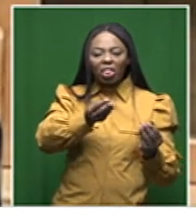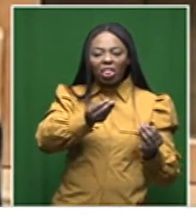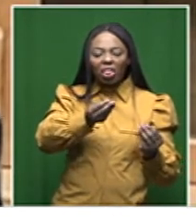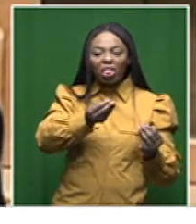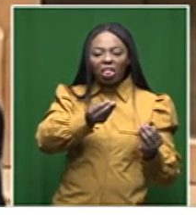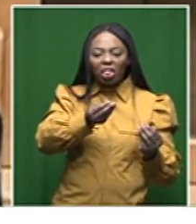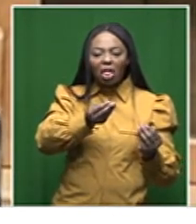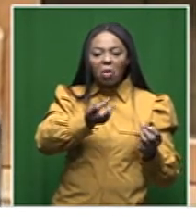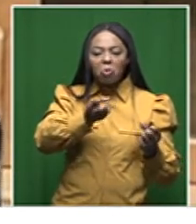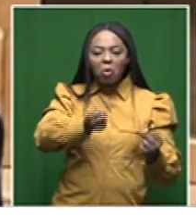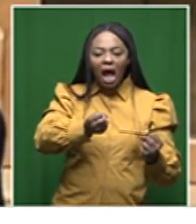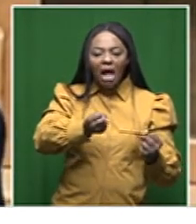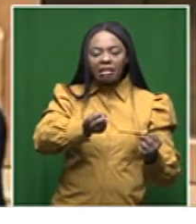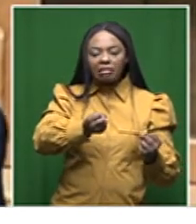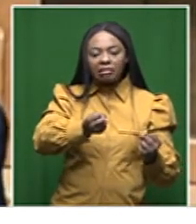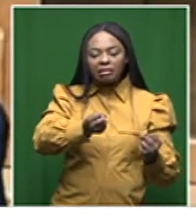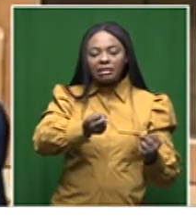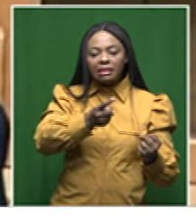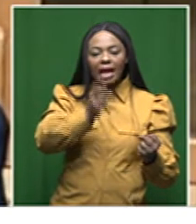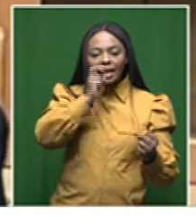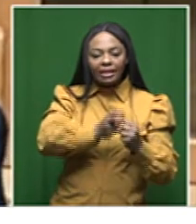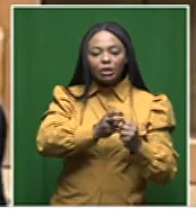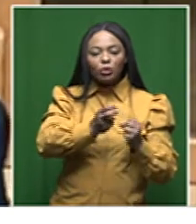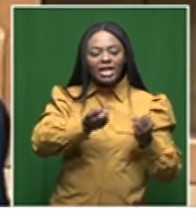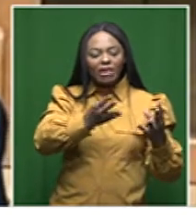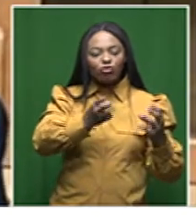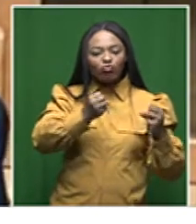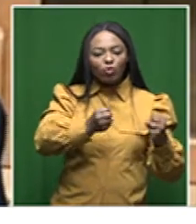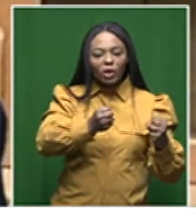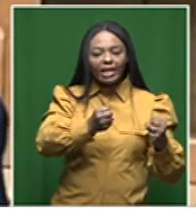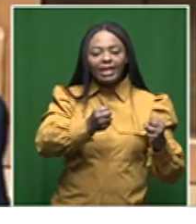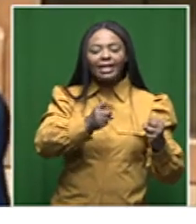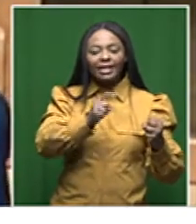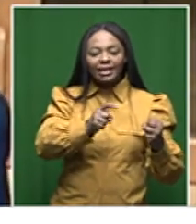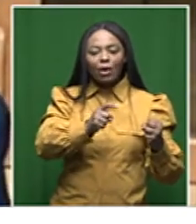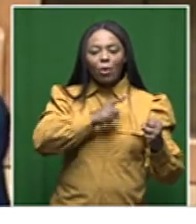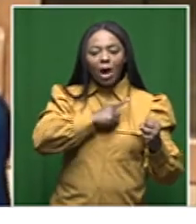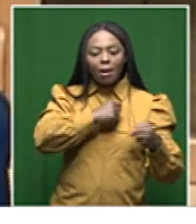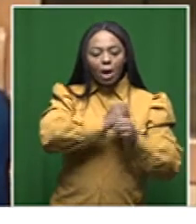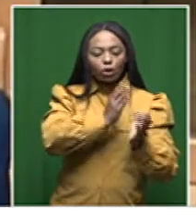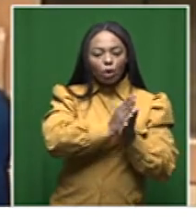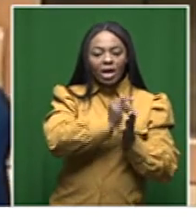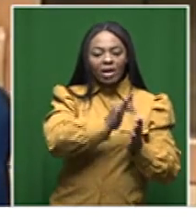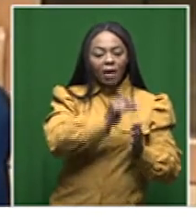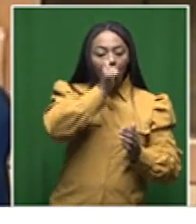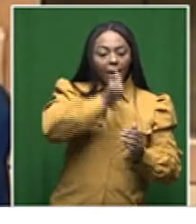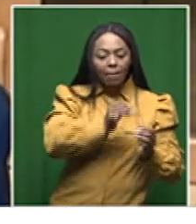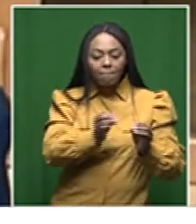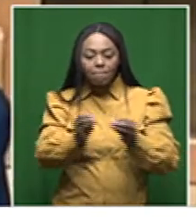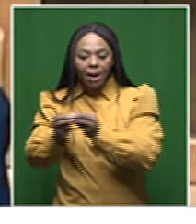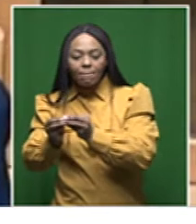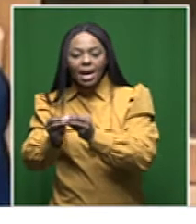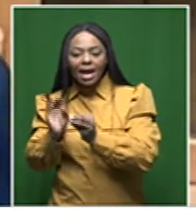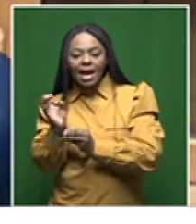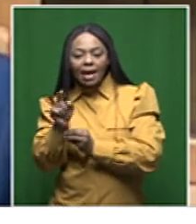the lab to inseminate those sperms directly inside the egg to ensure that those eggs are fertilized. And that's a process we call